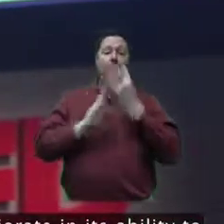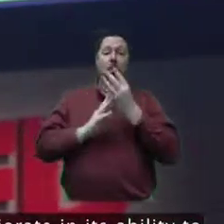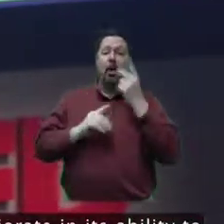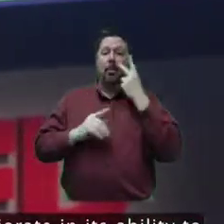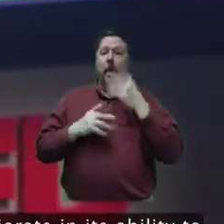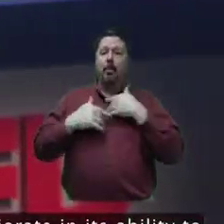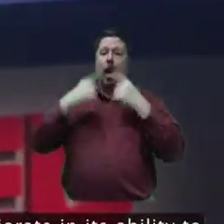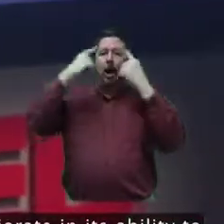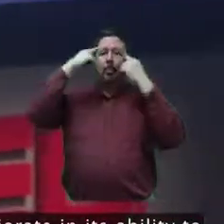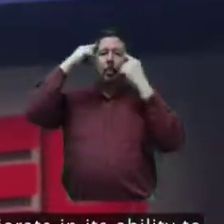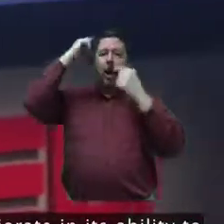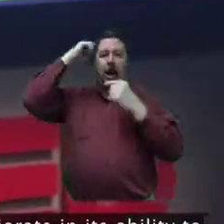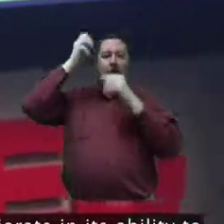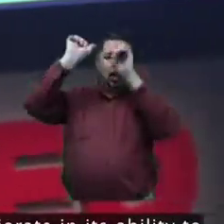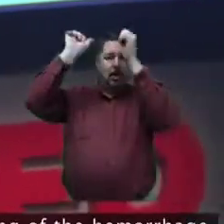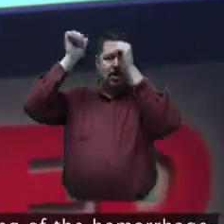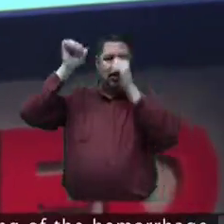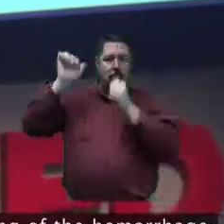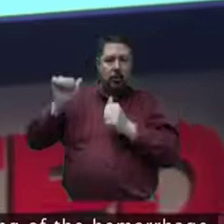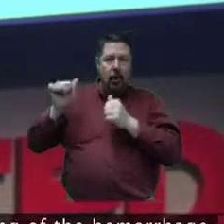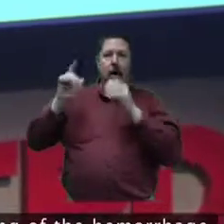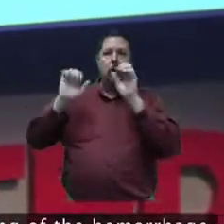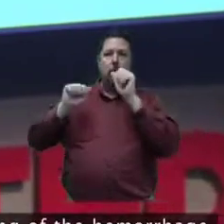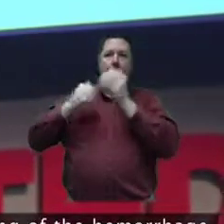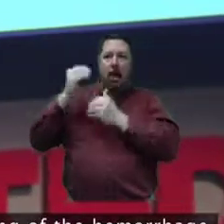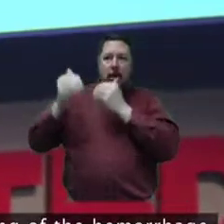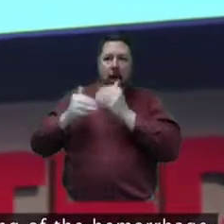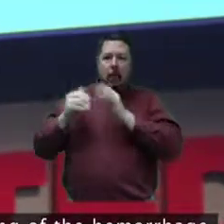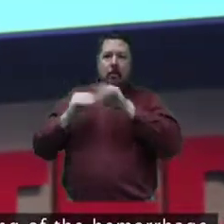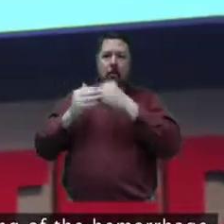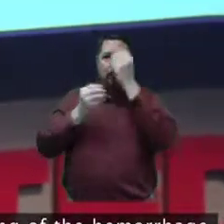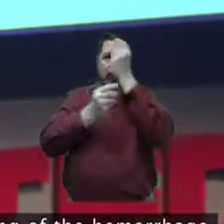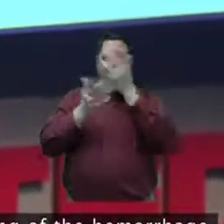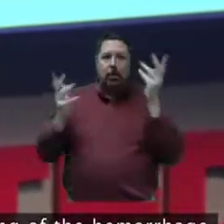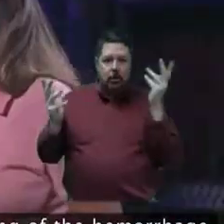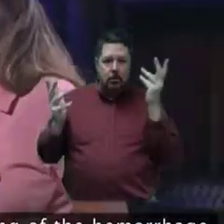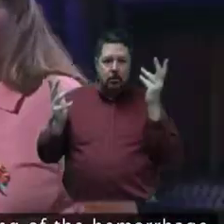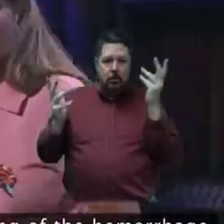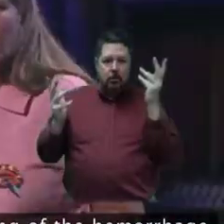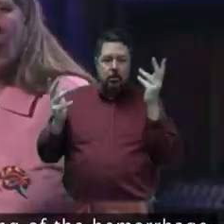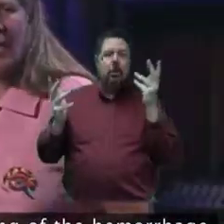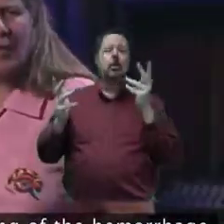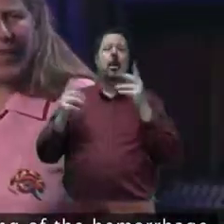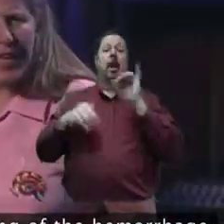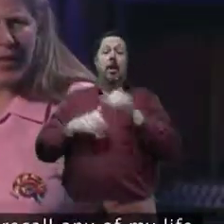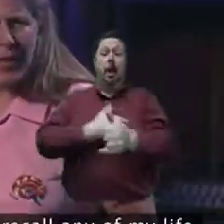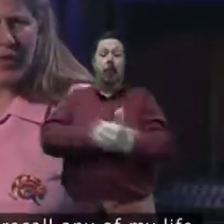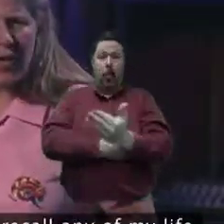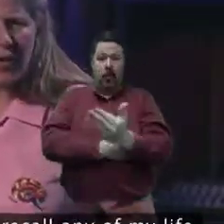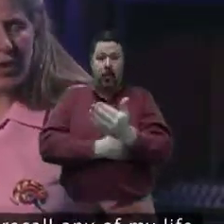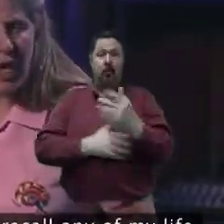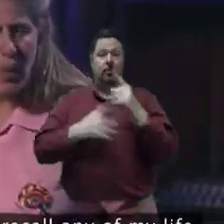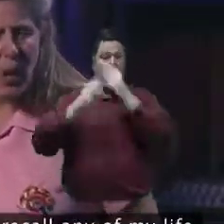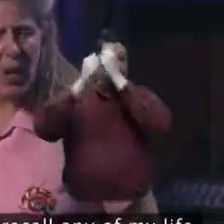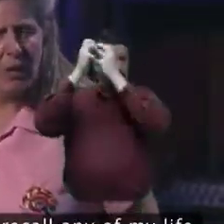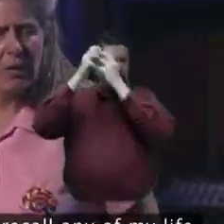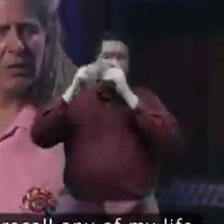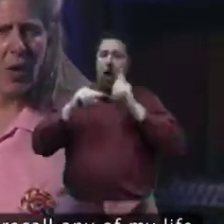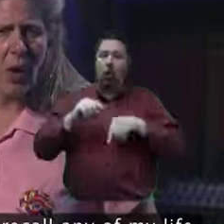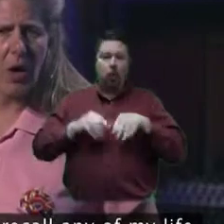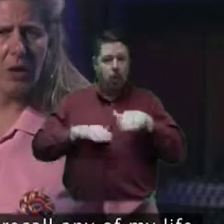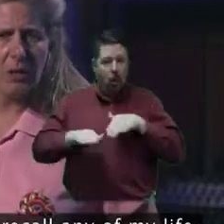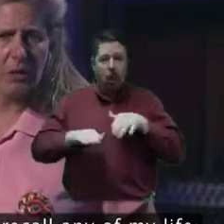completely deteriorate in its ability to process all information. On the morning of the hemorrhage, I could not